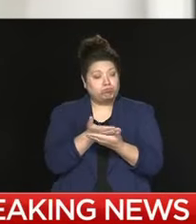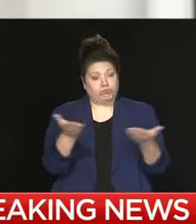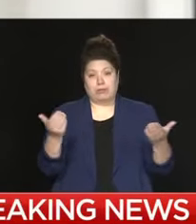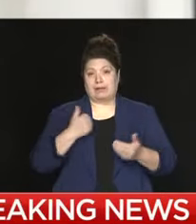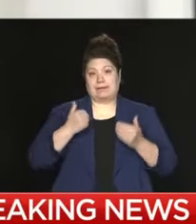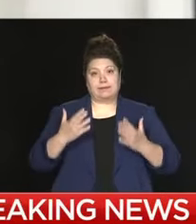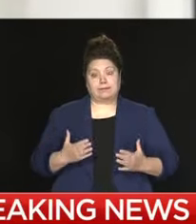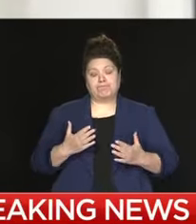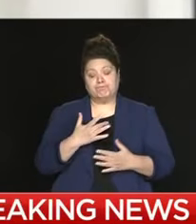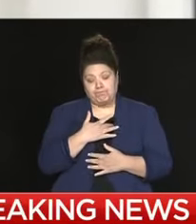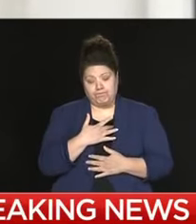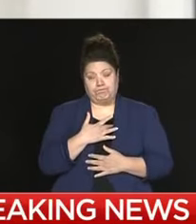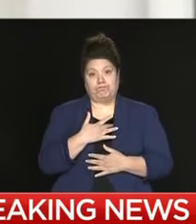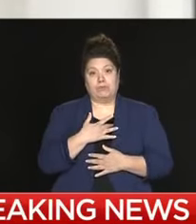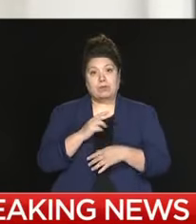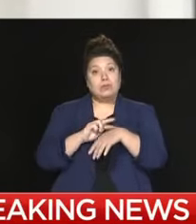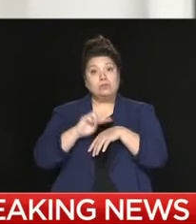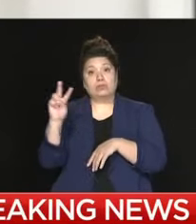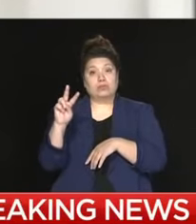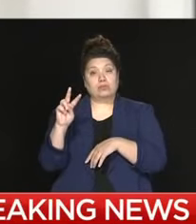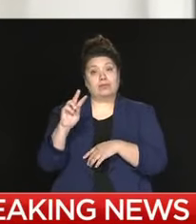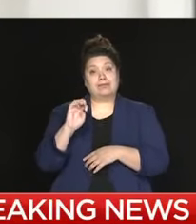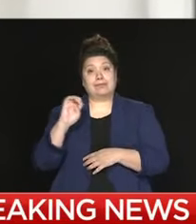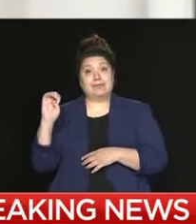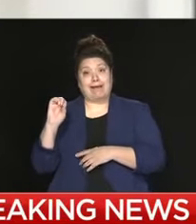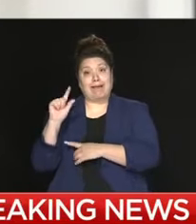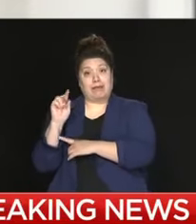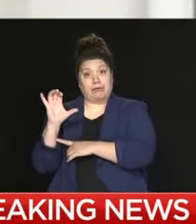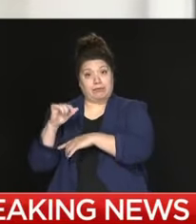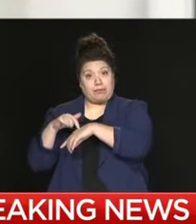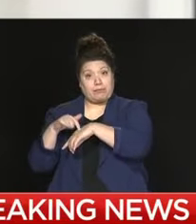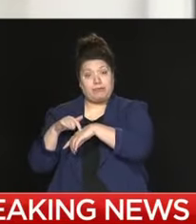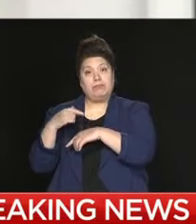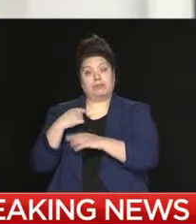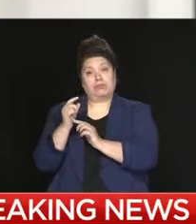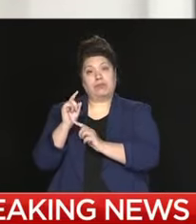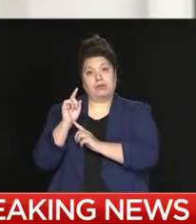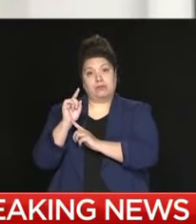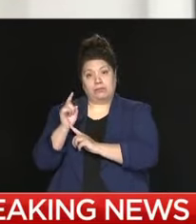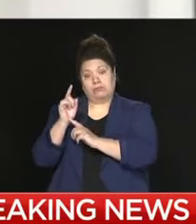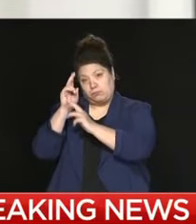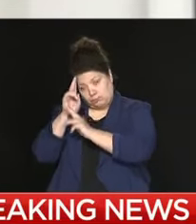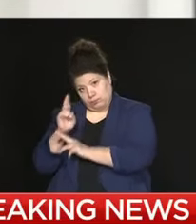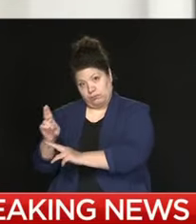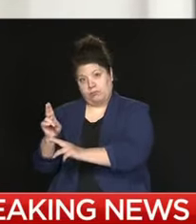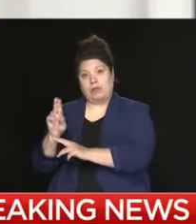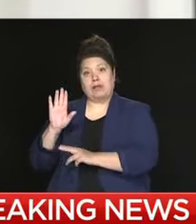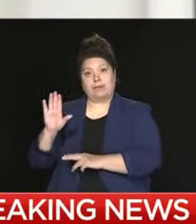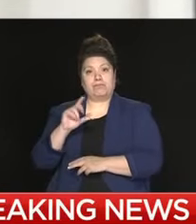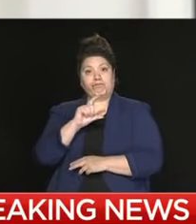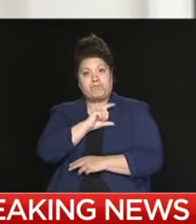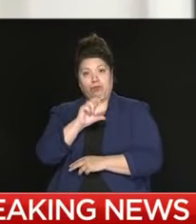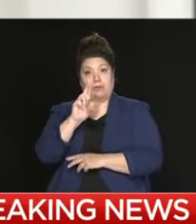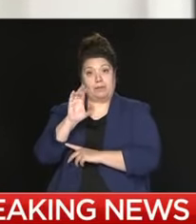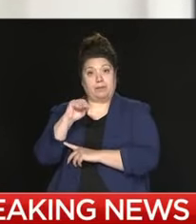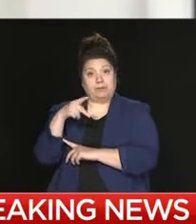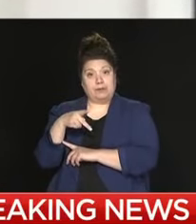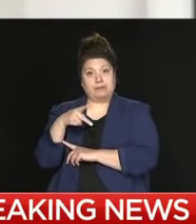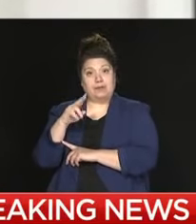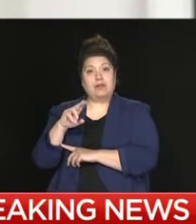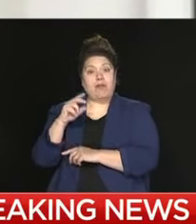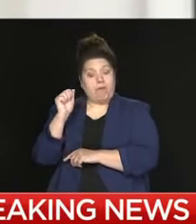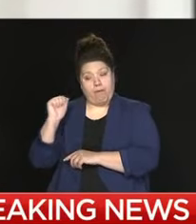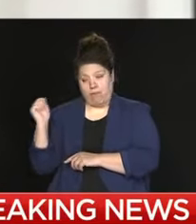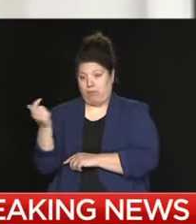p.m. Atlantic time, we will observe a minute of silence in honor of Constable Heidi Stevenson and all the victims of the